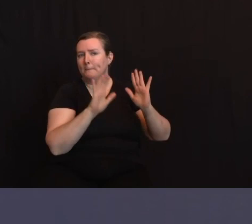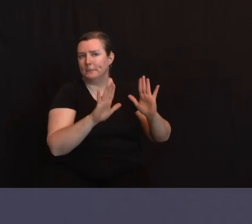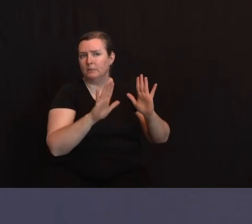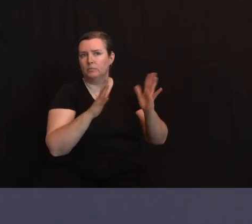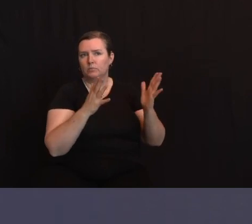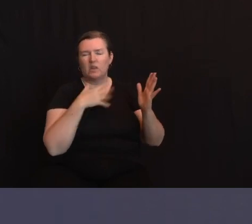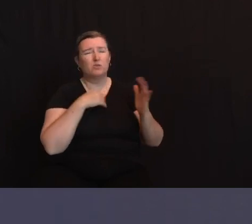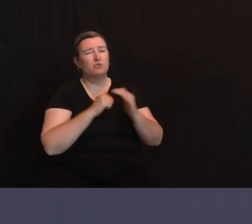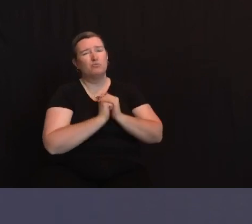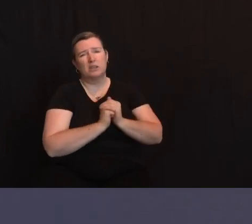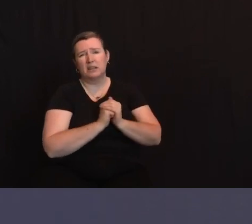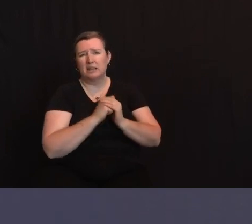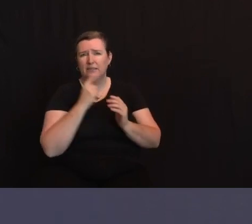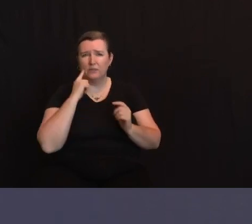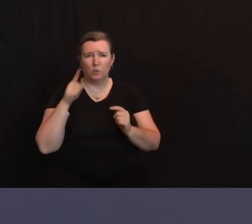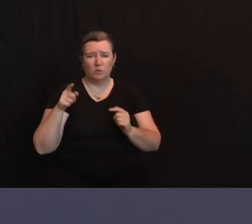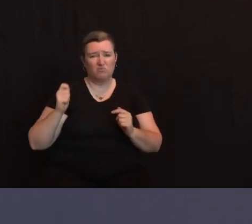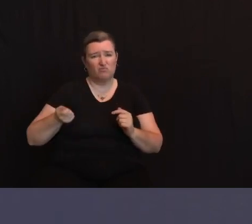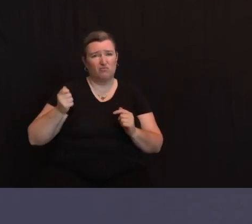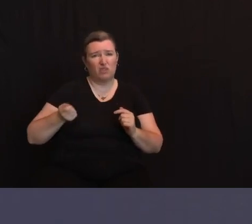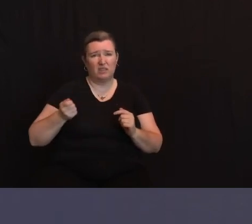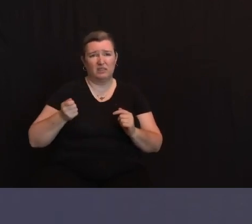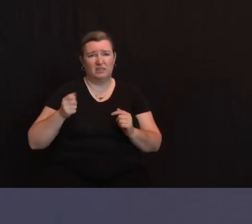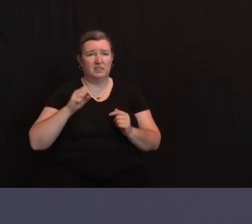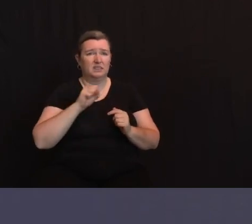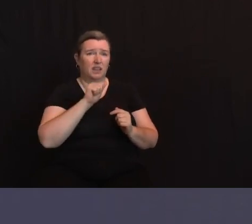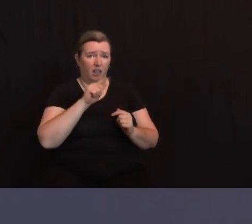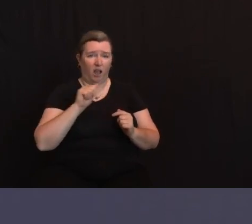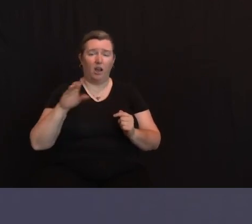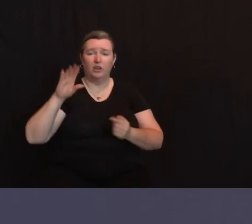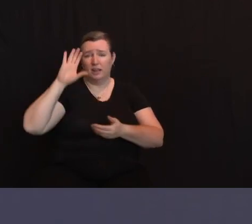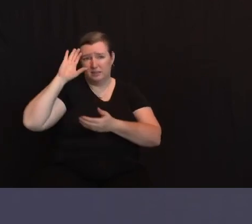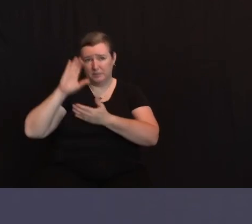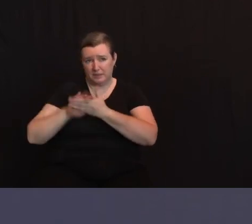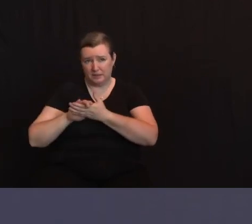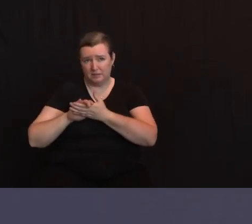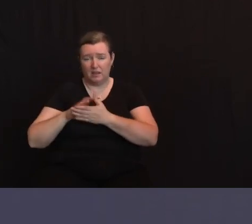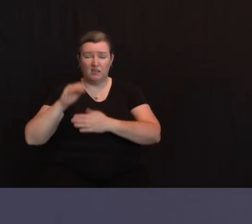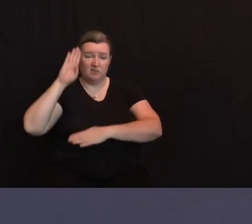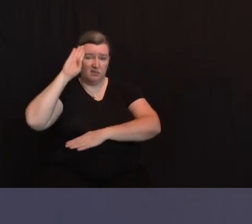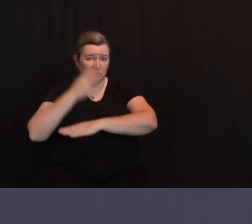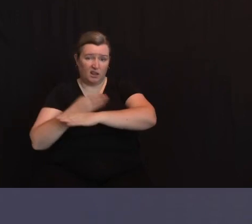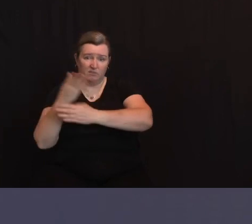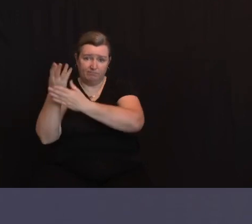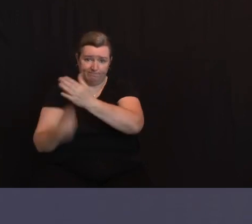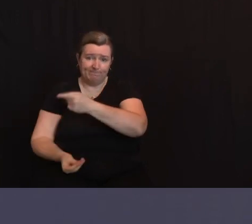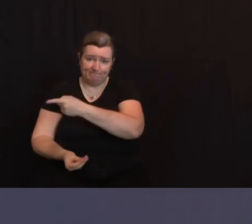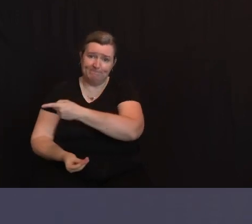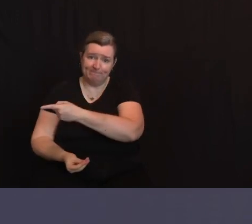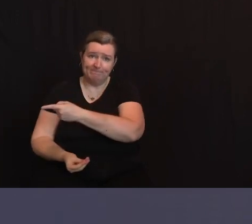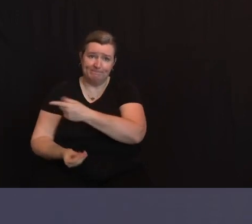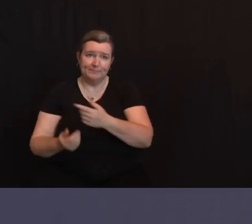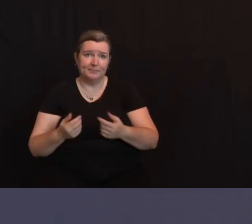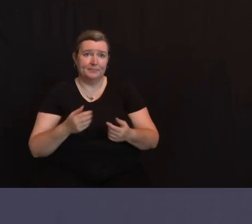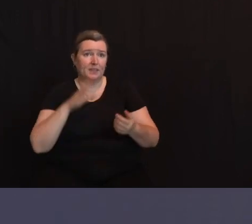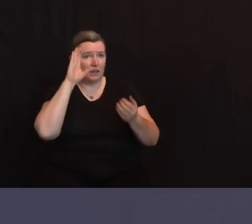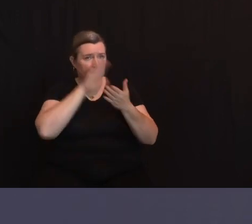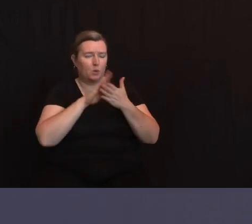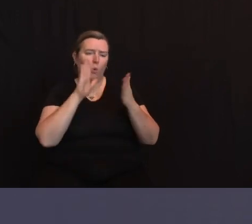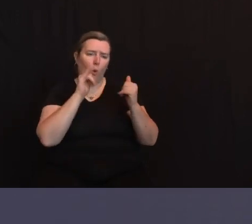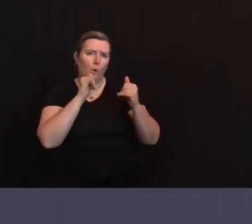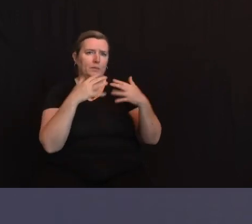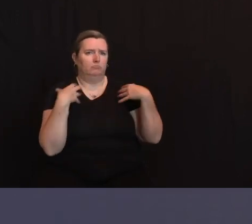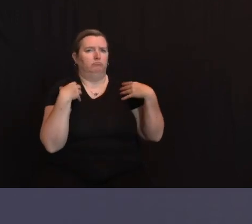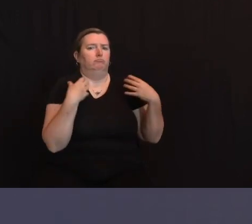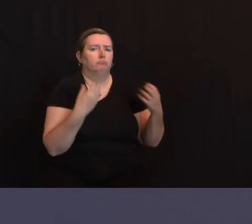are overwhelmingly with Judge Salas and her husband, and the loss of, and hope that he has a speedy recovery, the loss of their blessed kid who